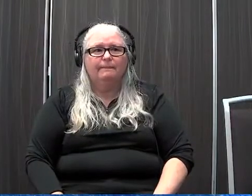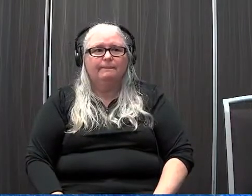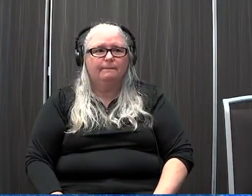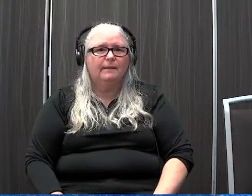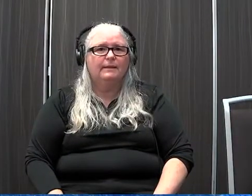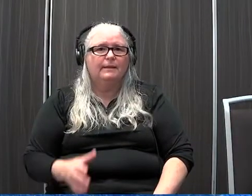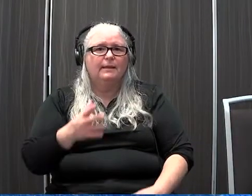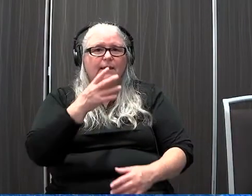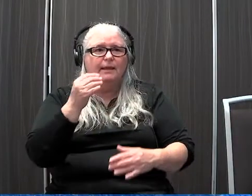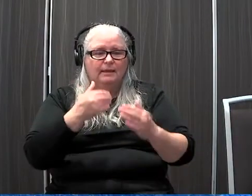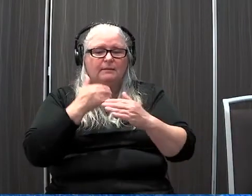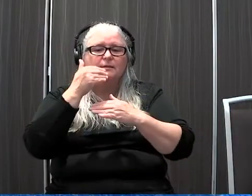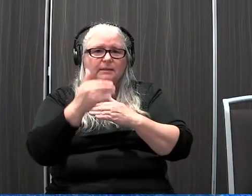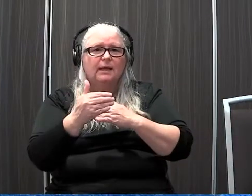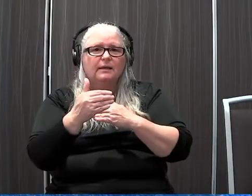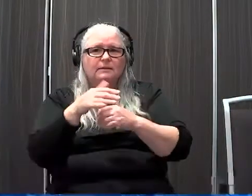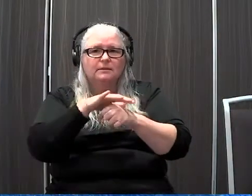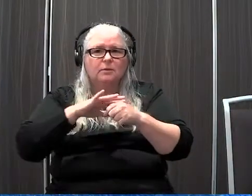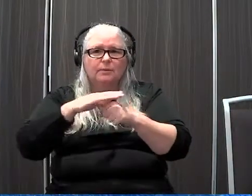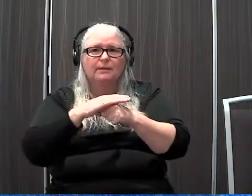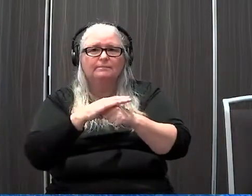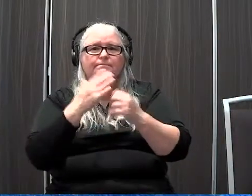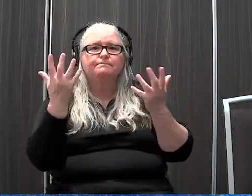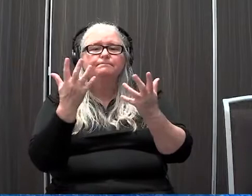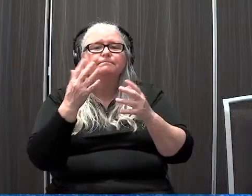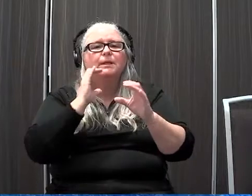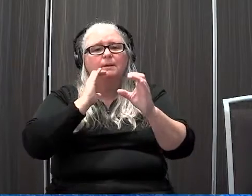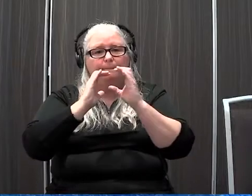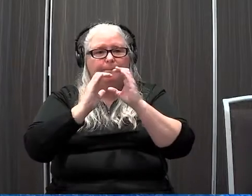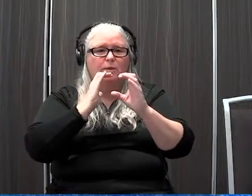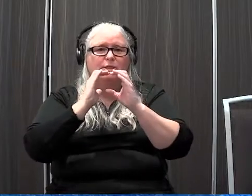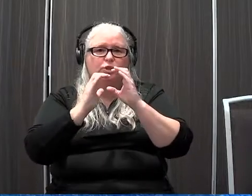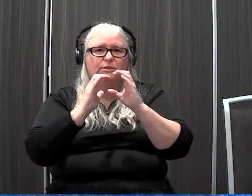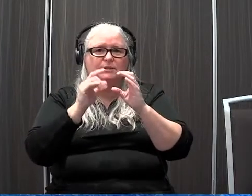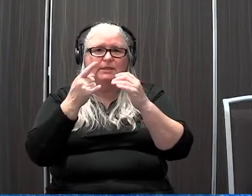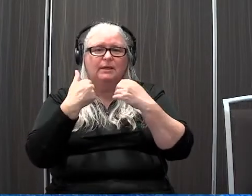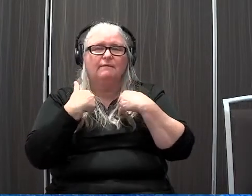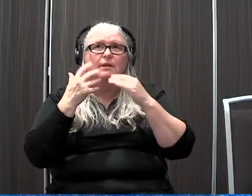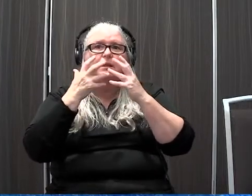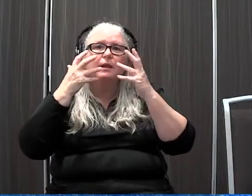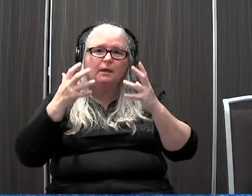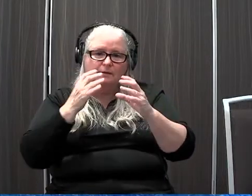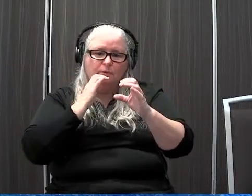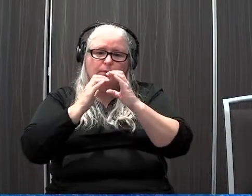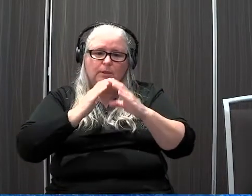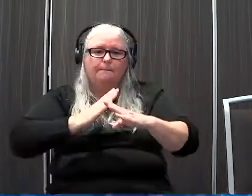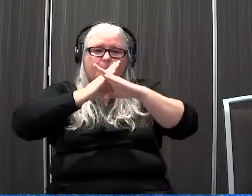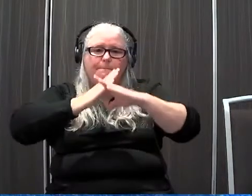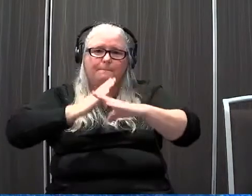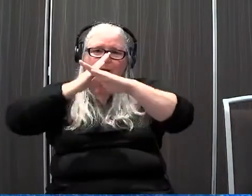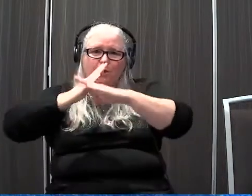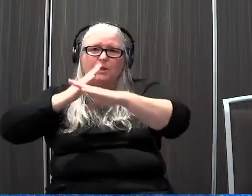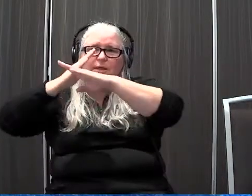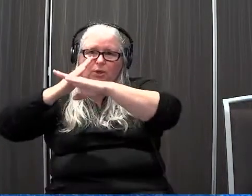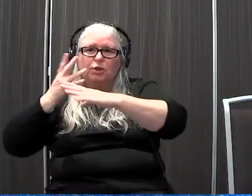And then the next domain is communication. And there are a lot of communication barriers for students with